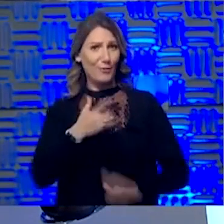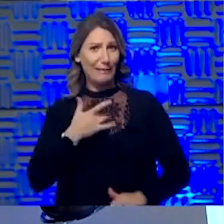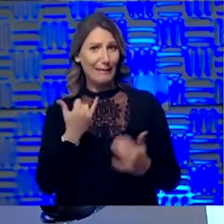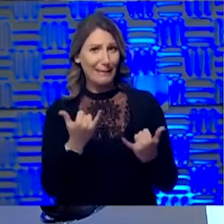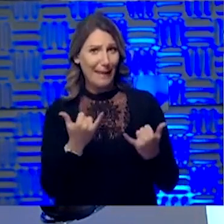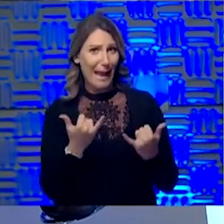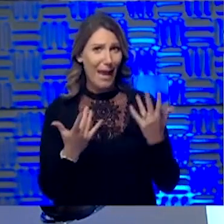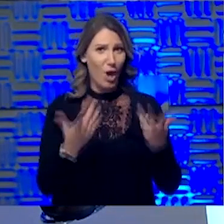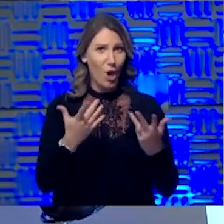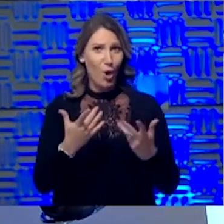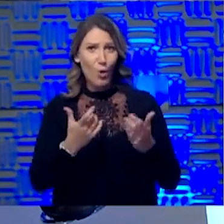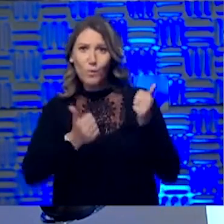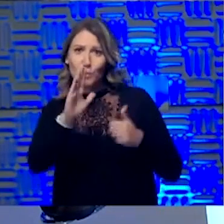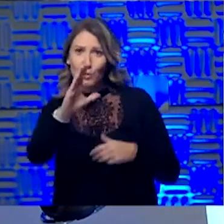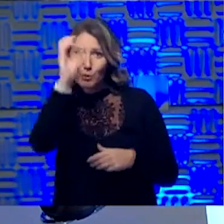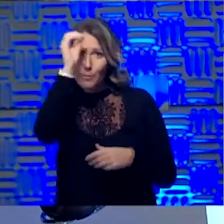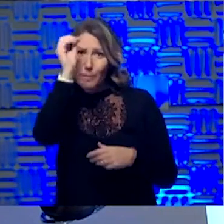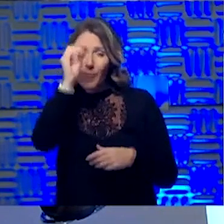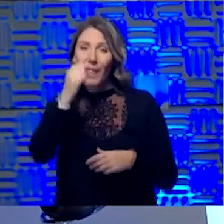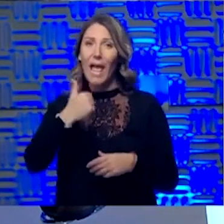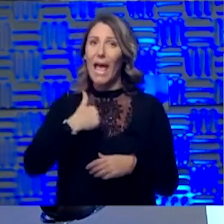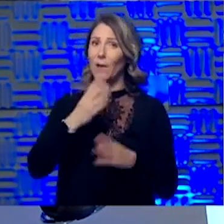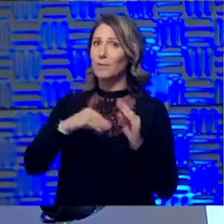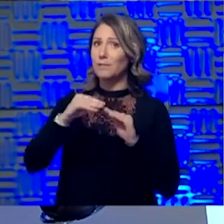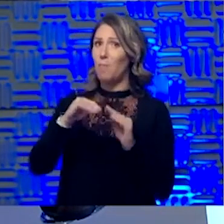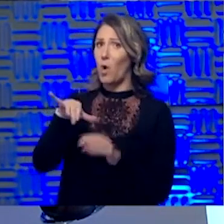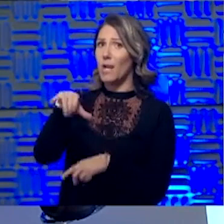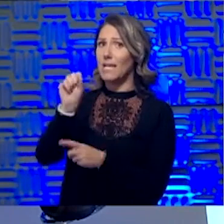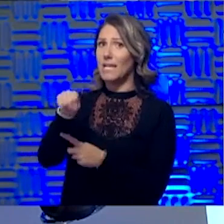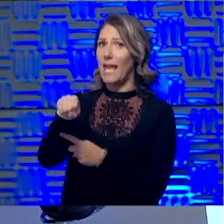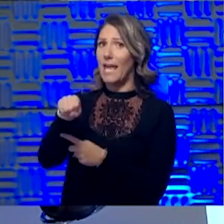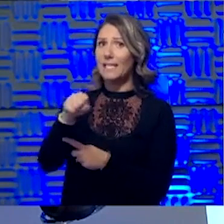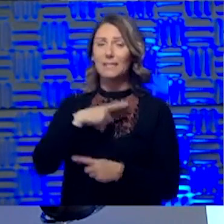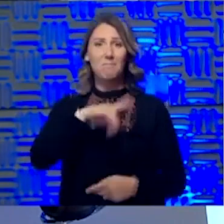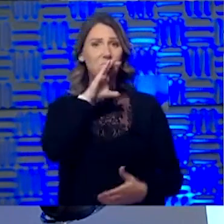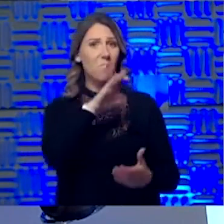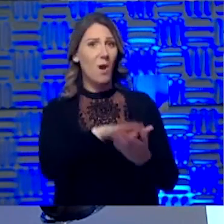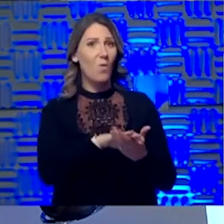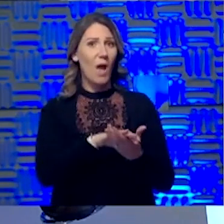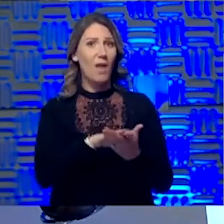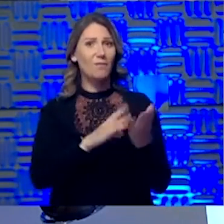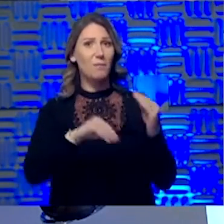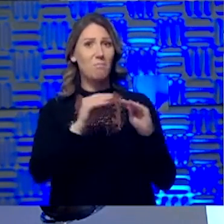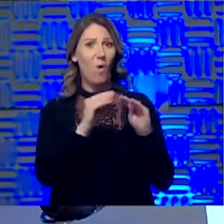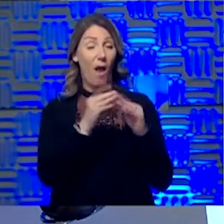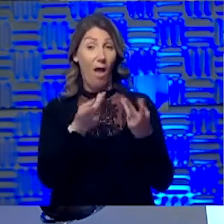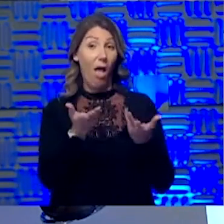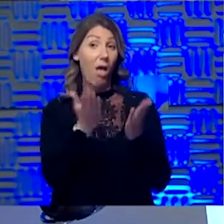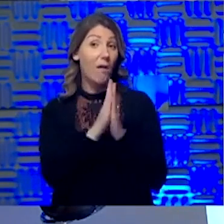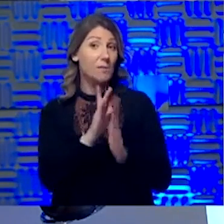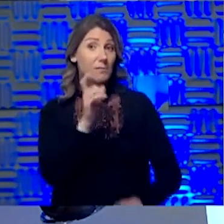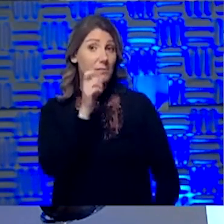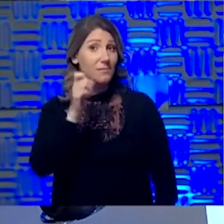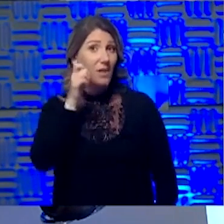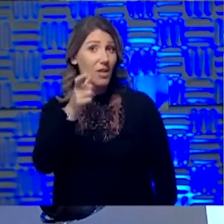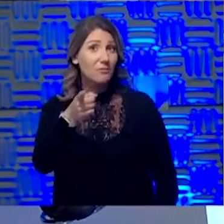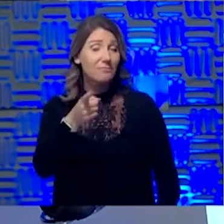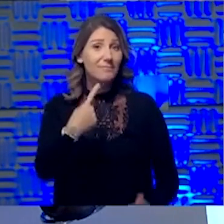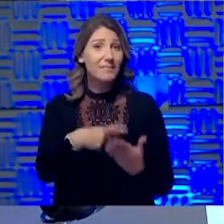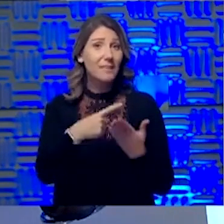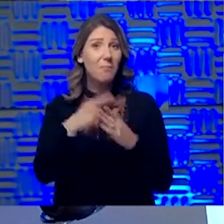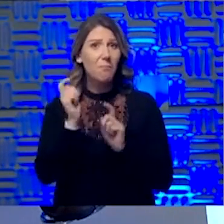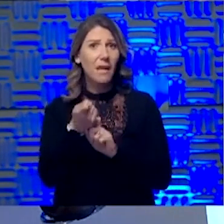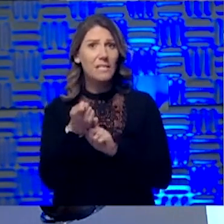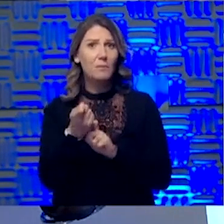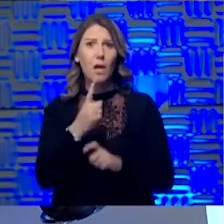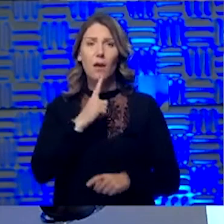I don't know. I was more on the yes, and then my wife is the one that was. I asked her yesterday. I said, "Hey, so we need to talk about baseball. What do you think?" And she immediately said, "I